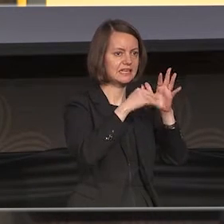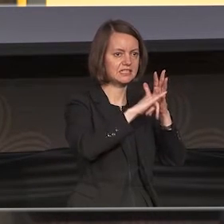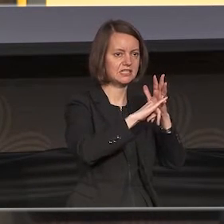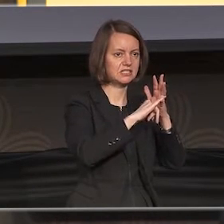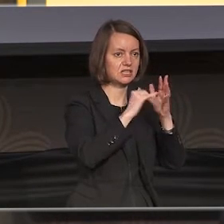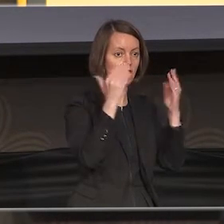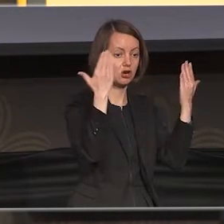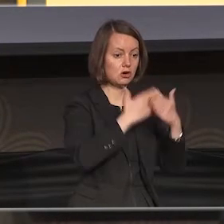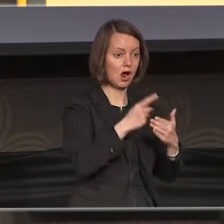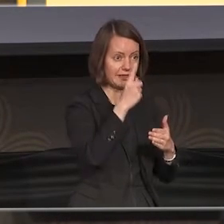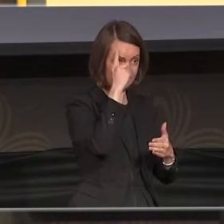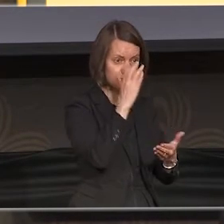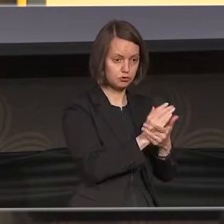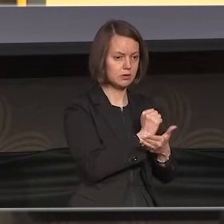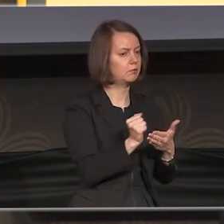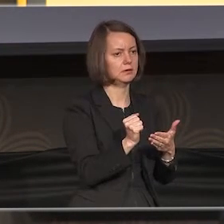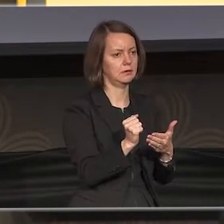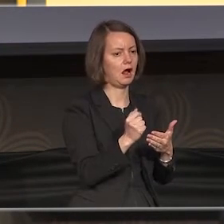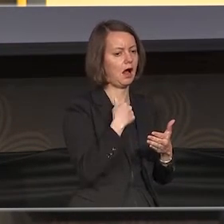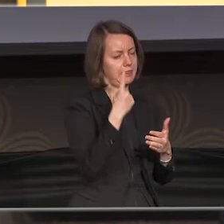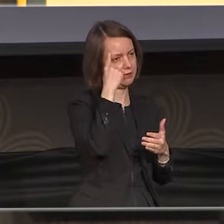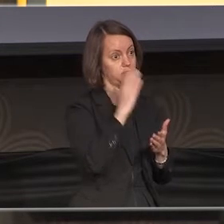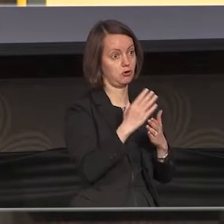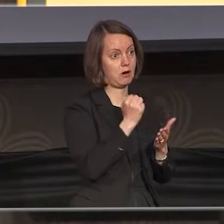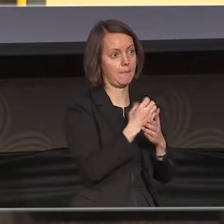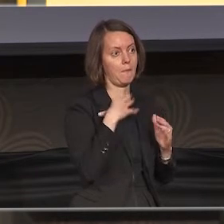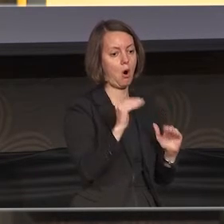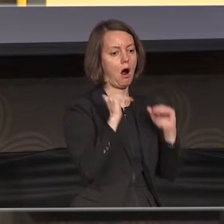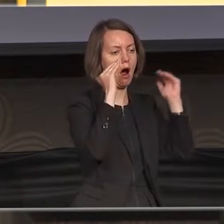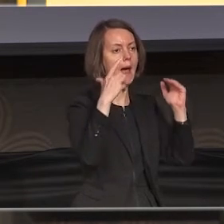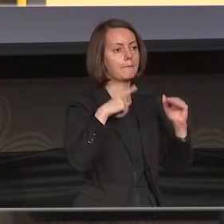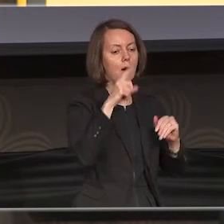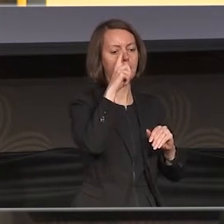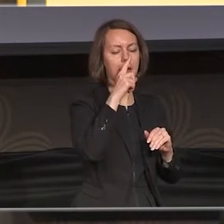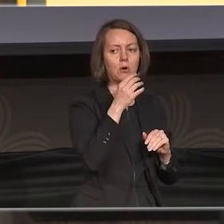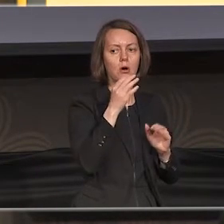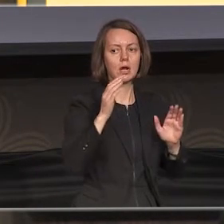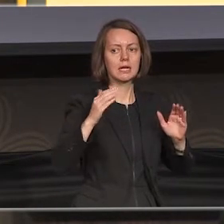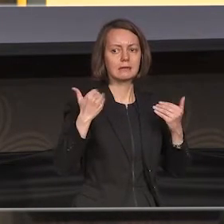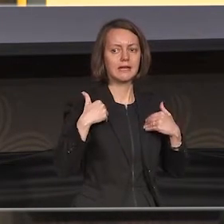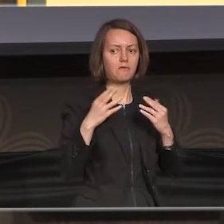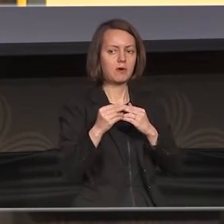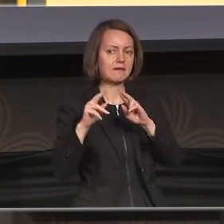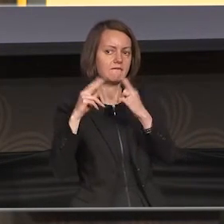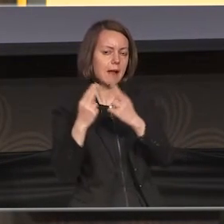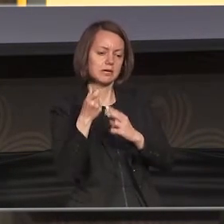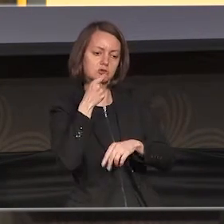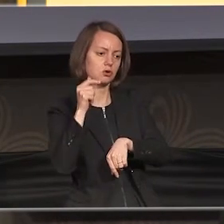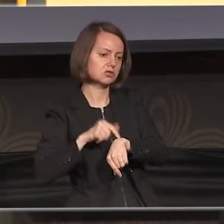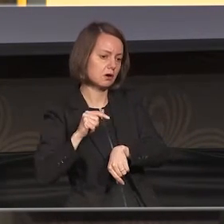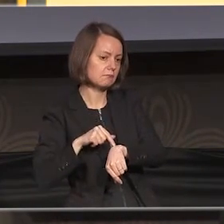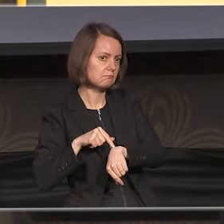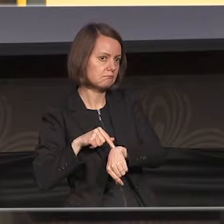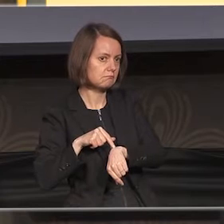an underestimate, particularly for those staying temporarily with other households, reflecting both a relatively large under-remuneration